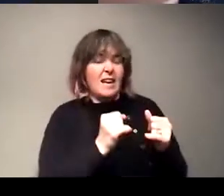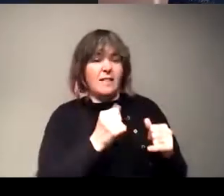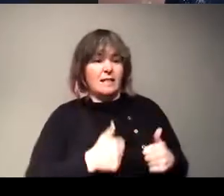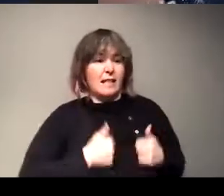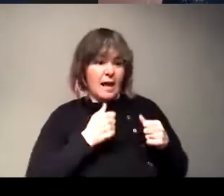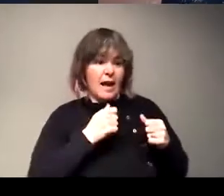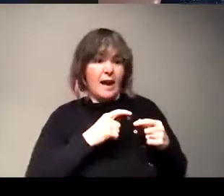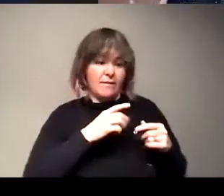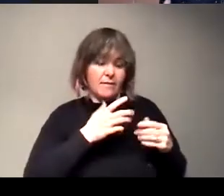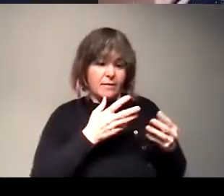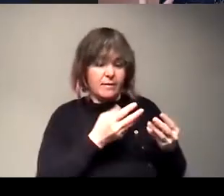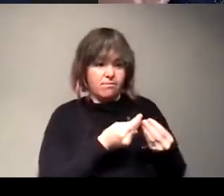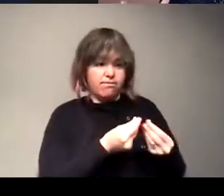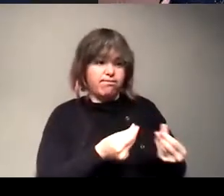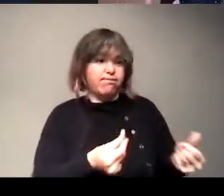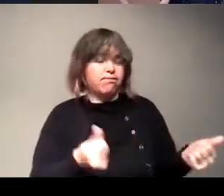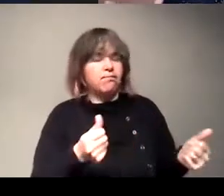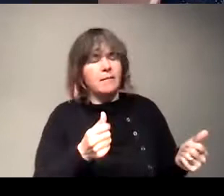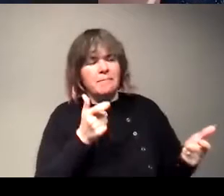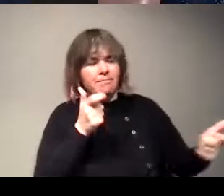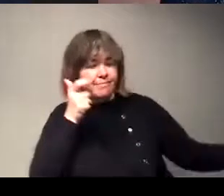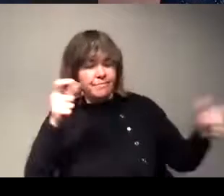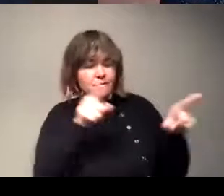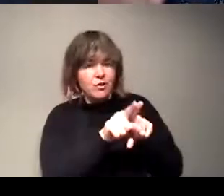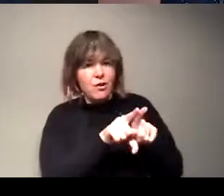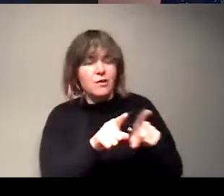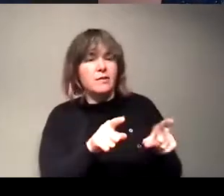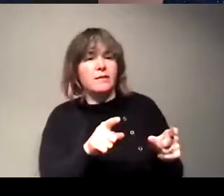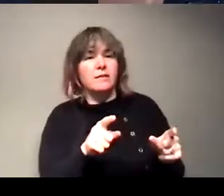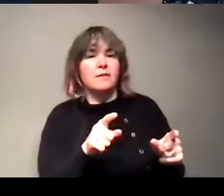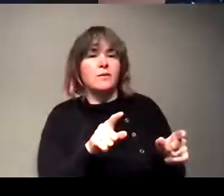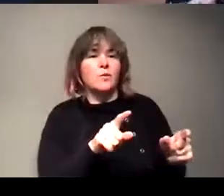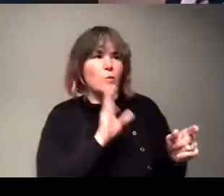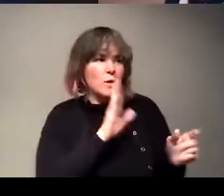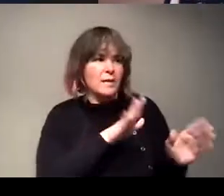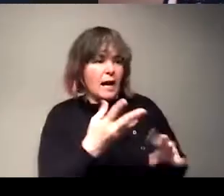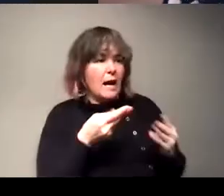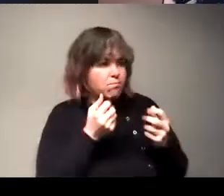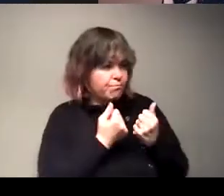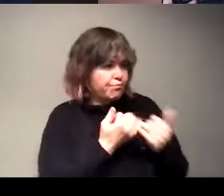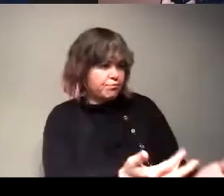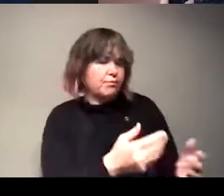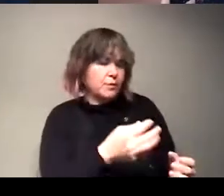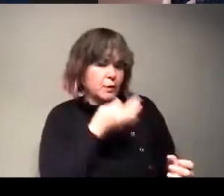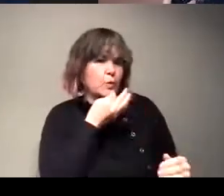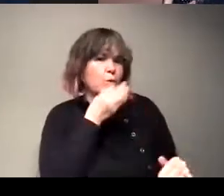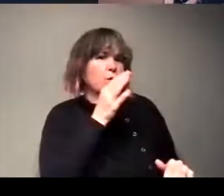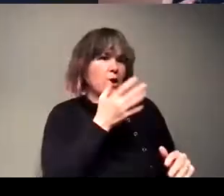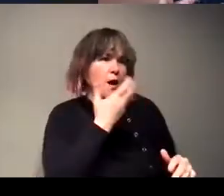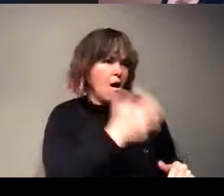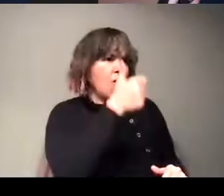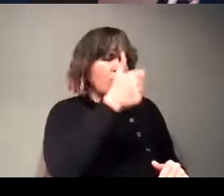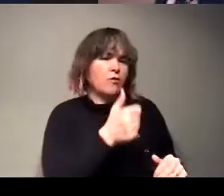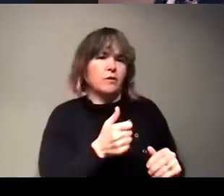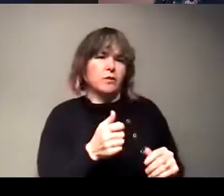And it turns out massive stars, like really, really big ones, die sooner. They burn through all of their fuel a lot faster and hotter. And so they